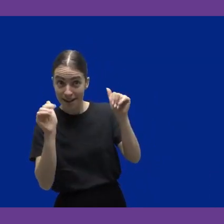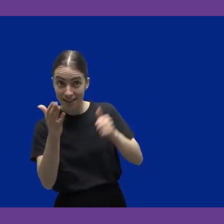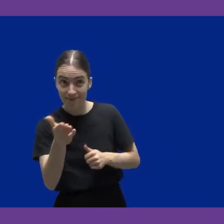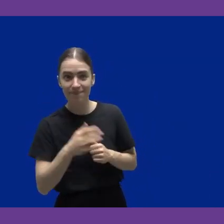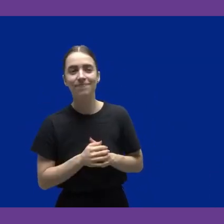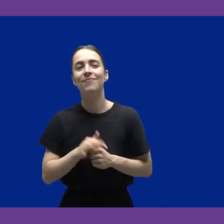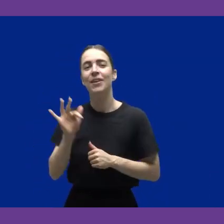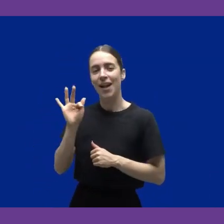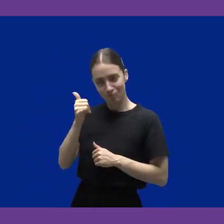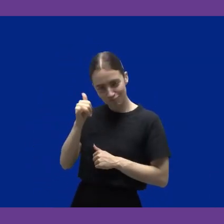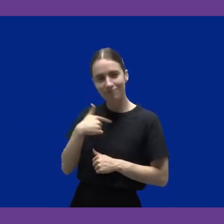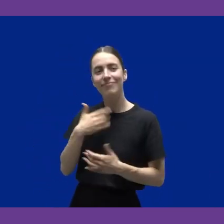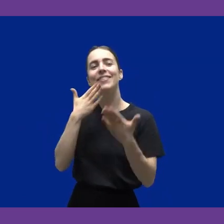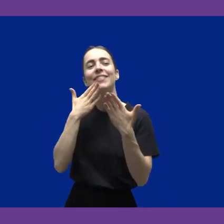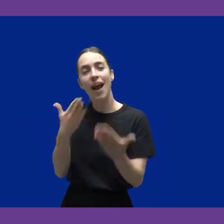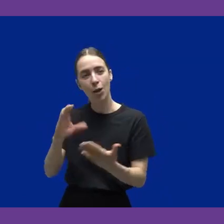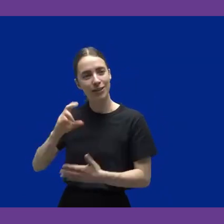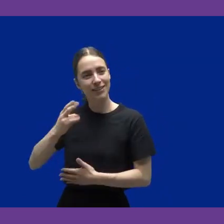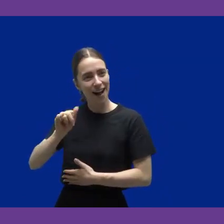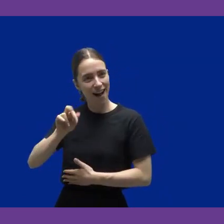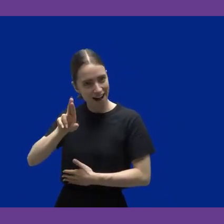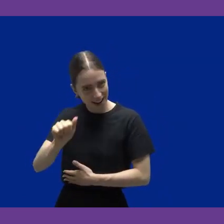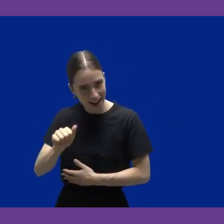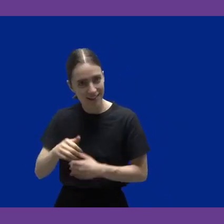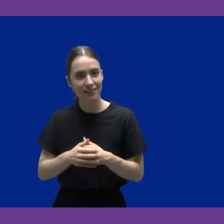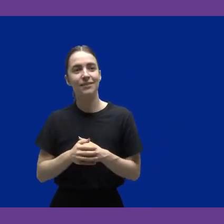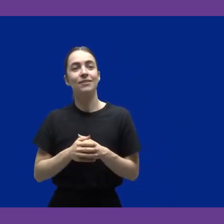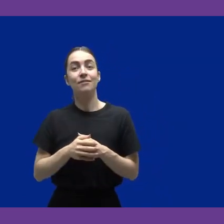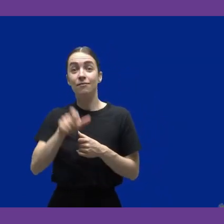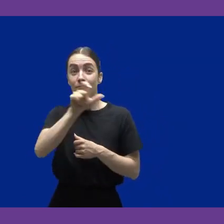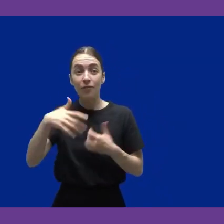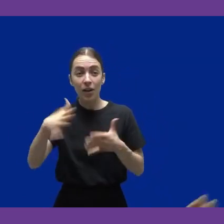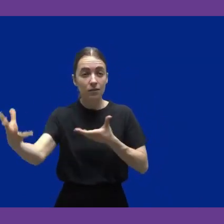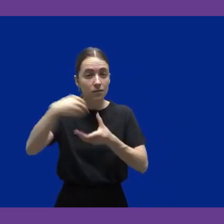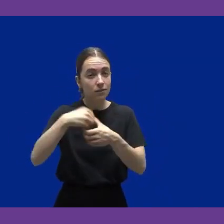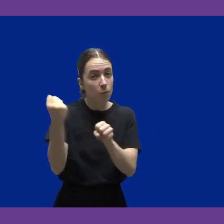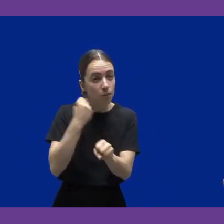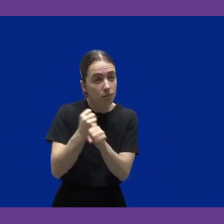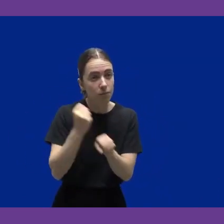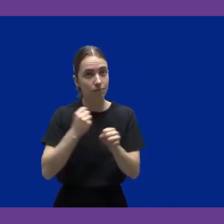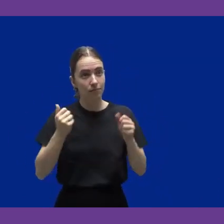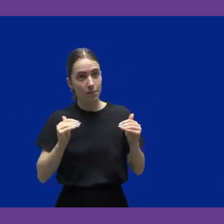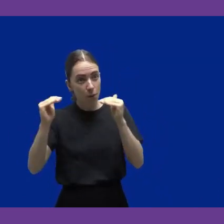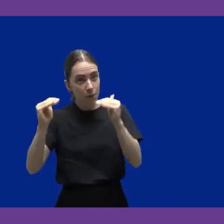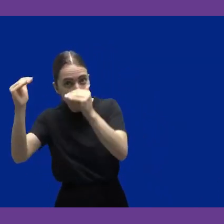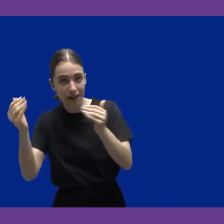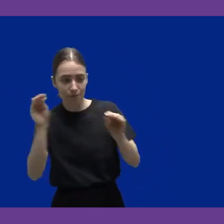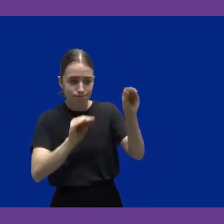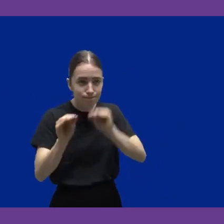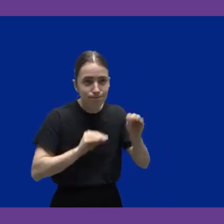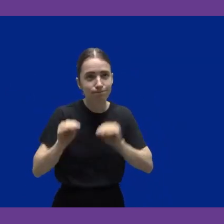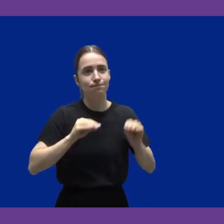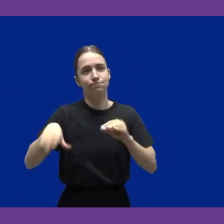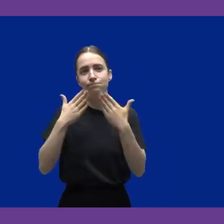there wanting to improve and to make your products and services more accessible. So thanks a lot and